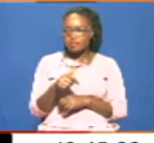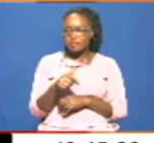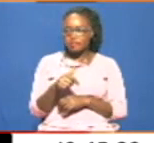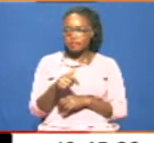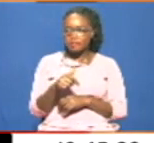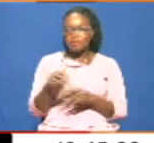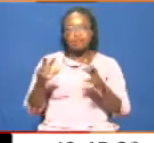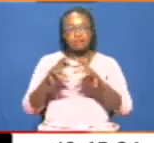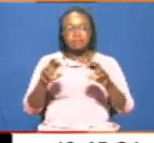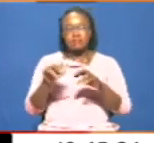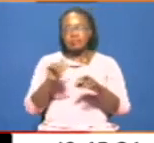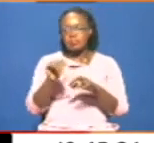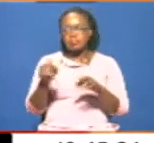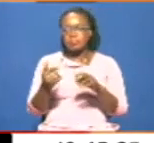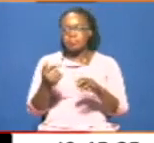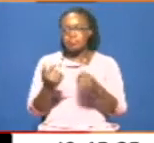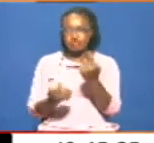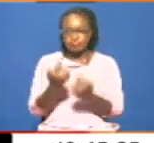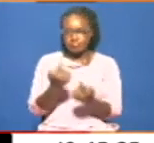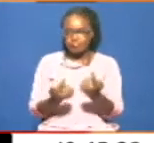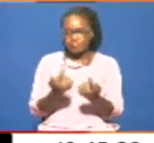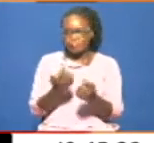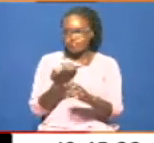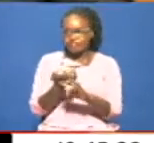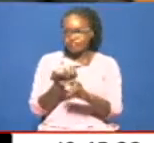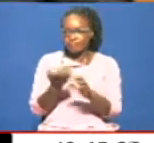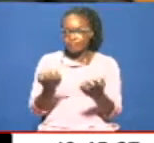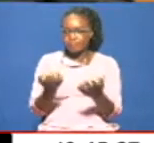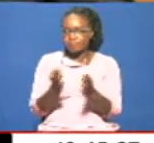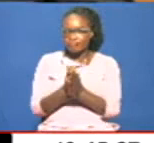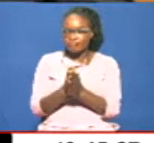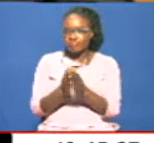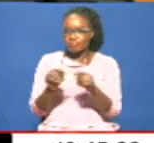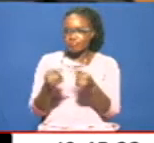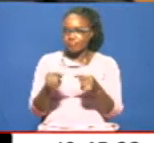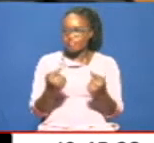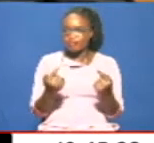examining those stoves, those technologies, breaking them down and